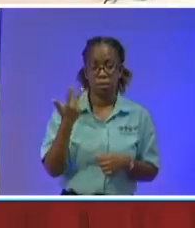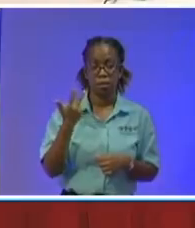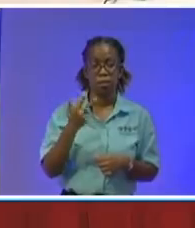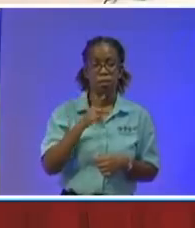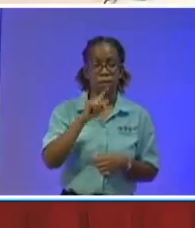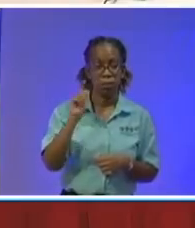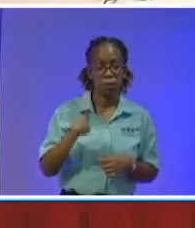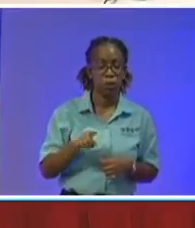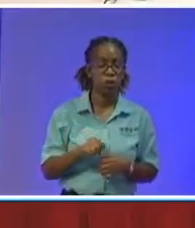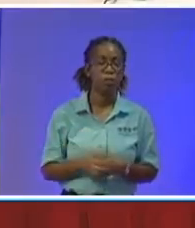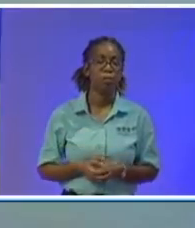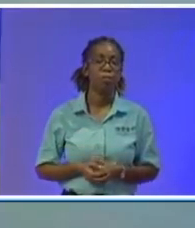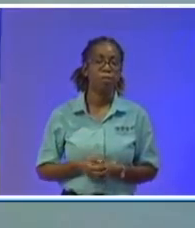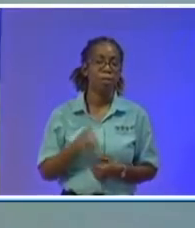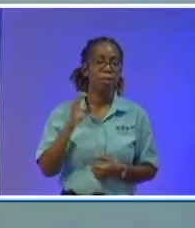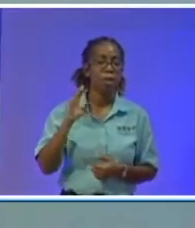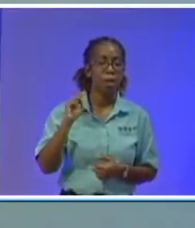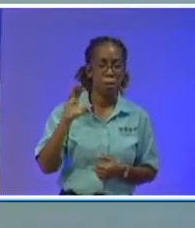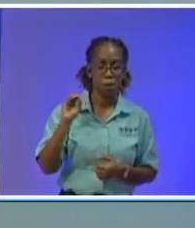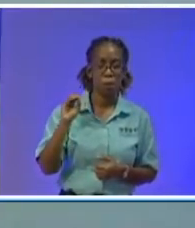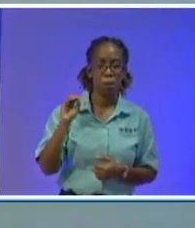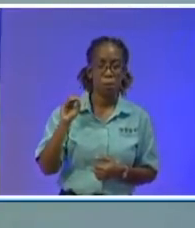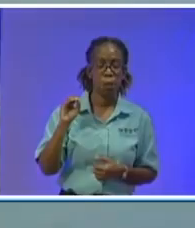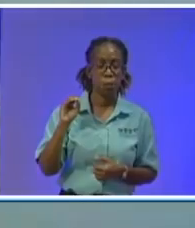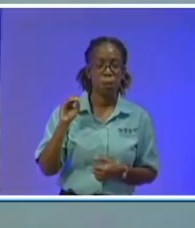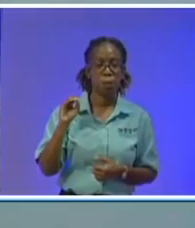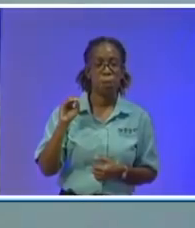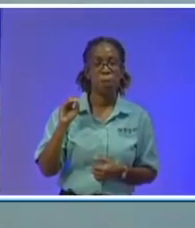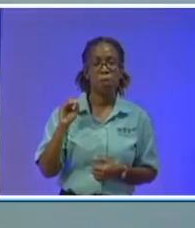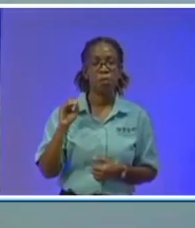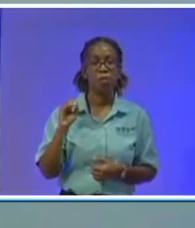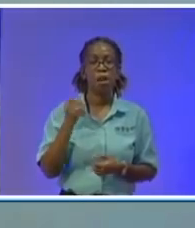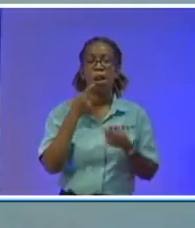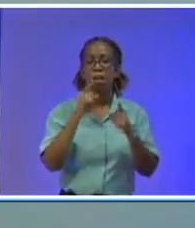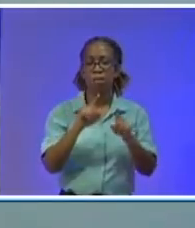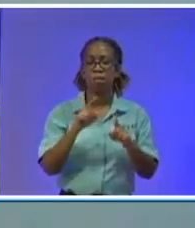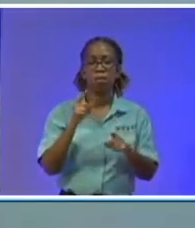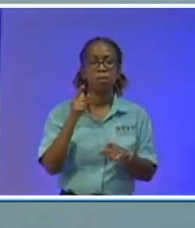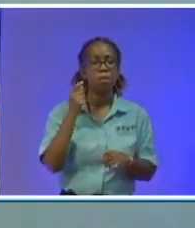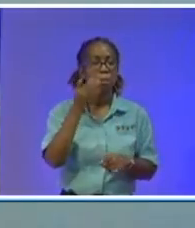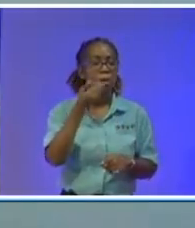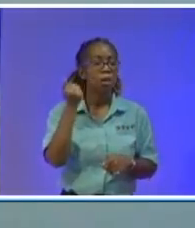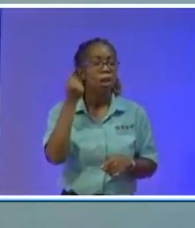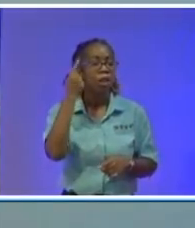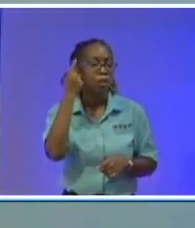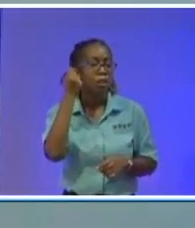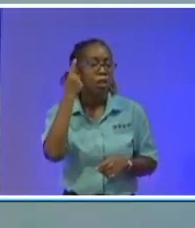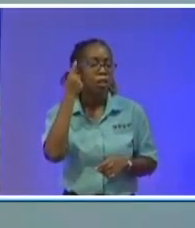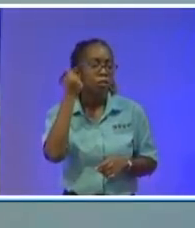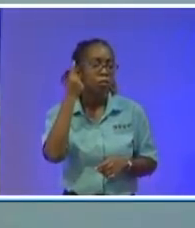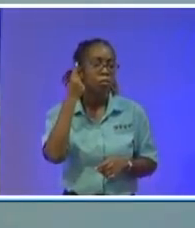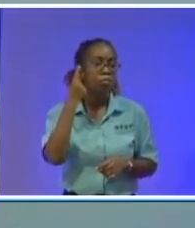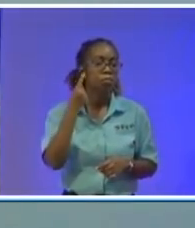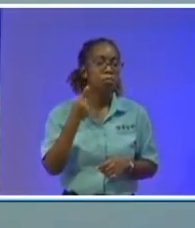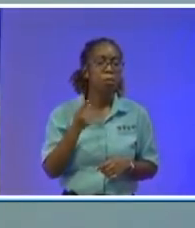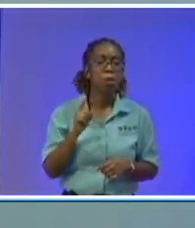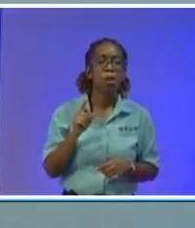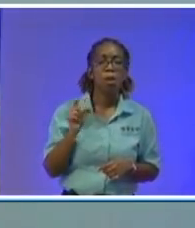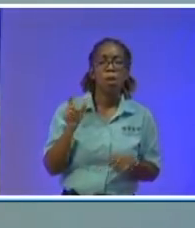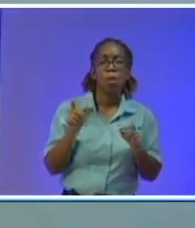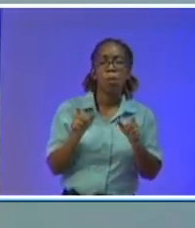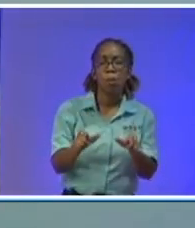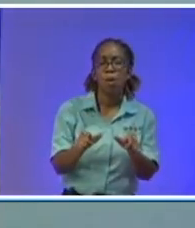Hi, Dr. Parasram. Just to confirm, so the question was with respect to roadside public consumption of food and drinks by vendors. Is this allowed